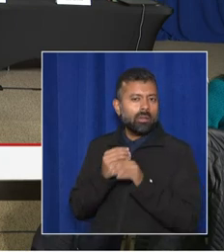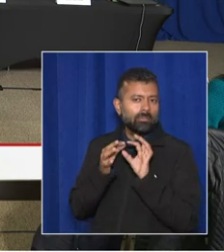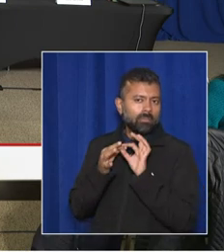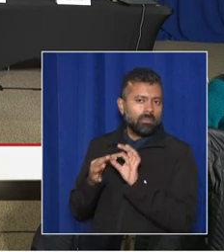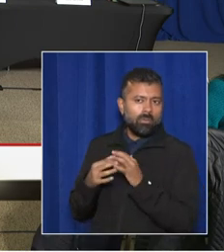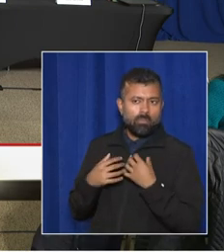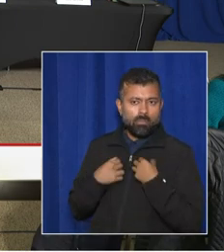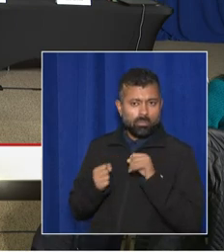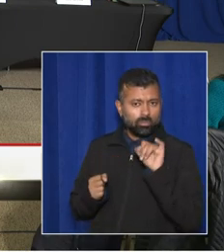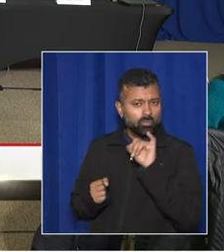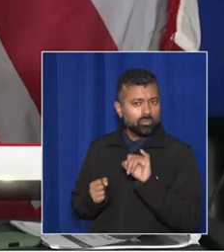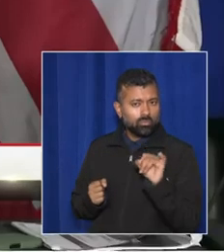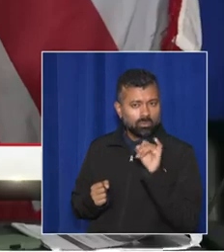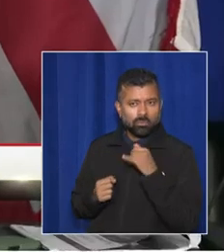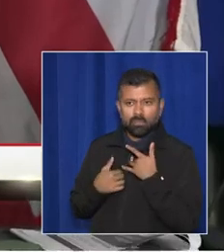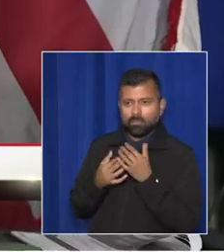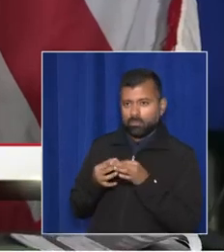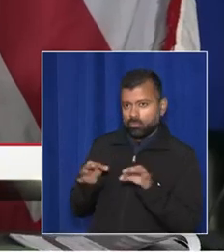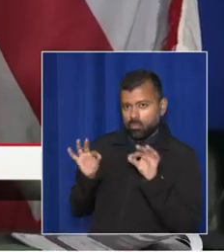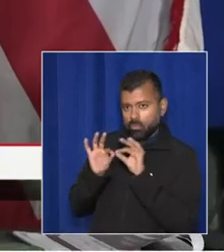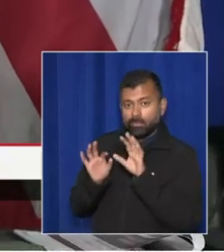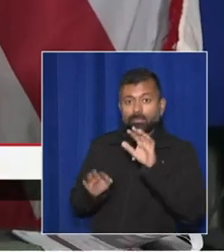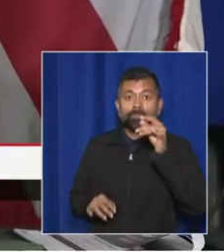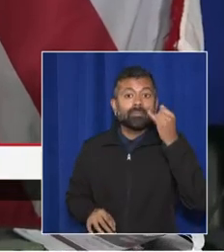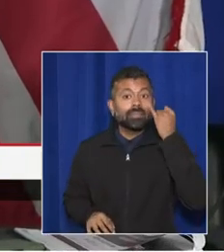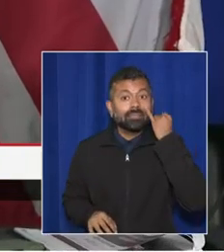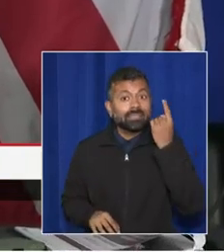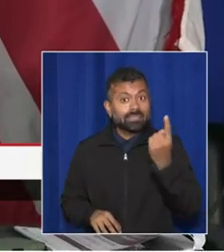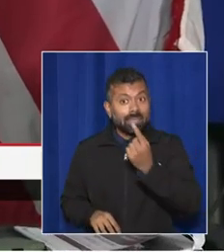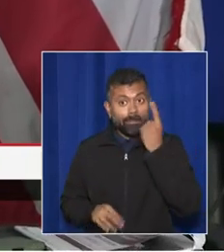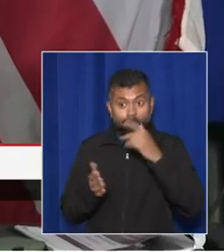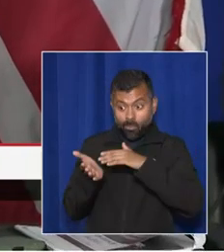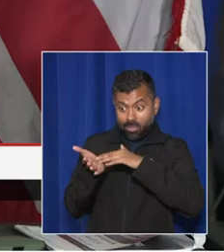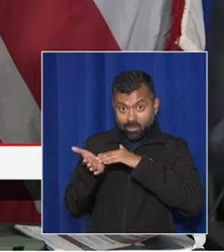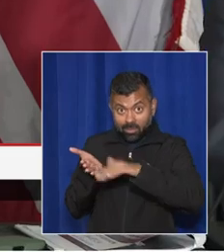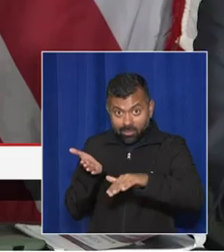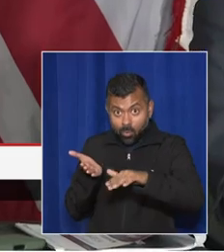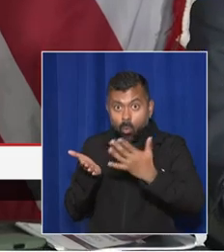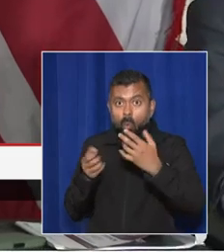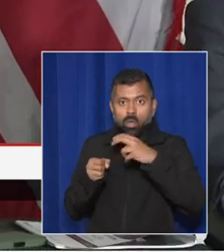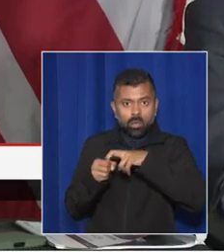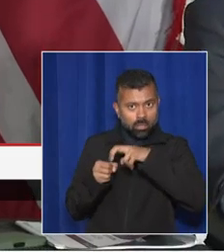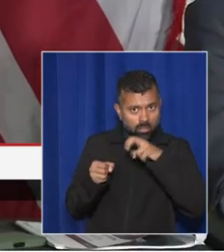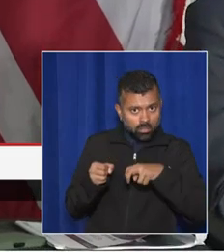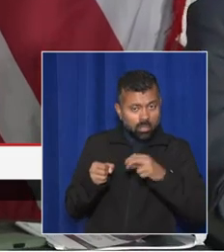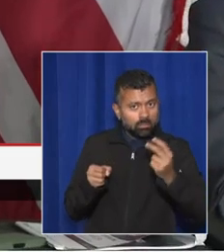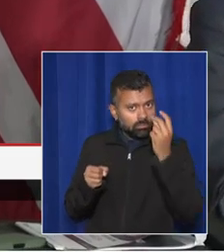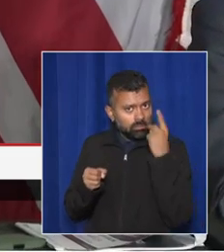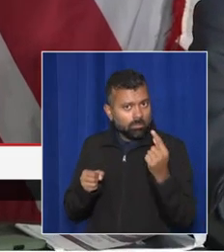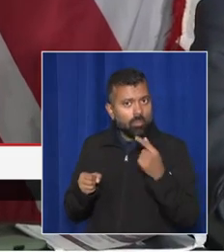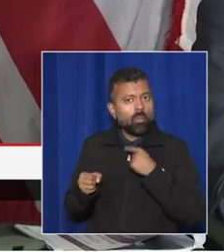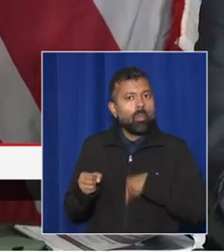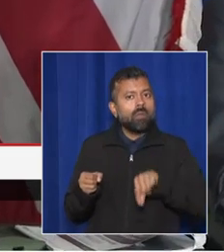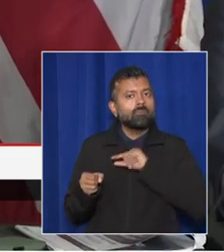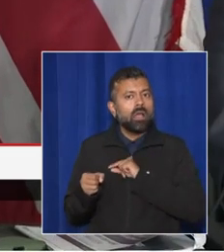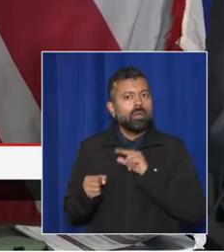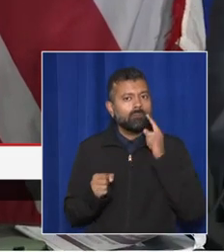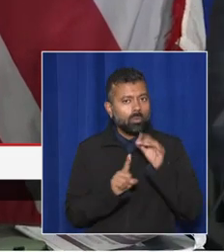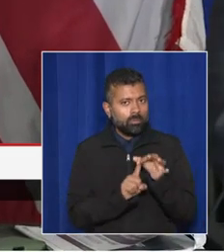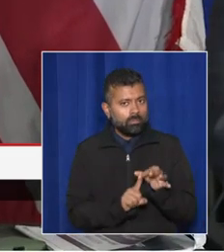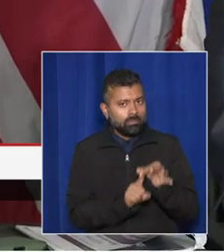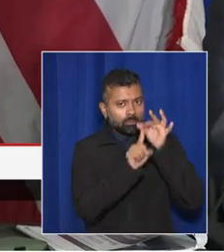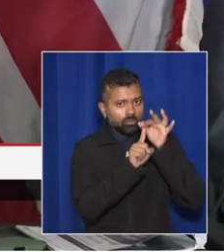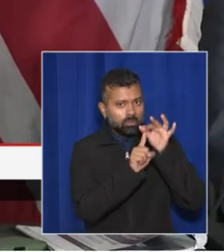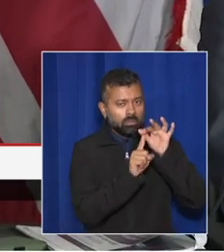is fired or leaves voluntarily, they qualify for special enrollment for up to 60 days after their